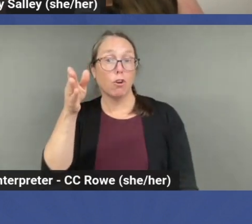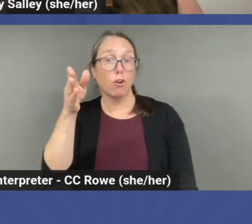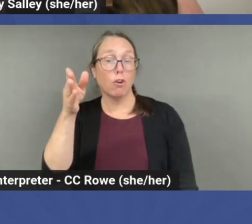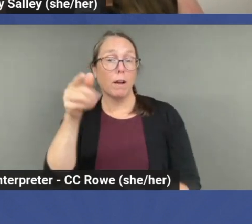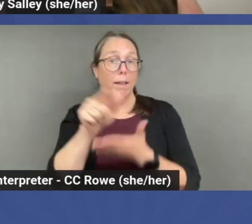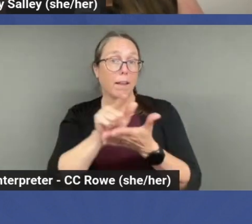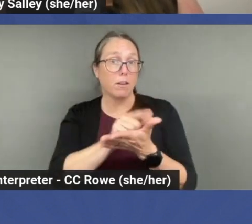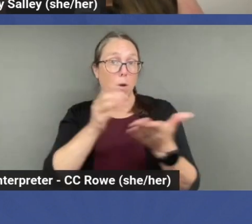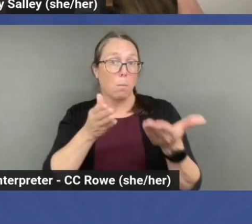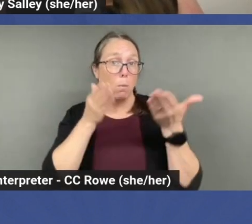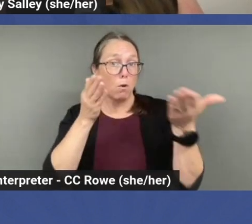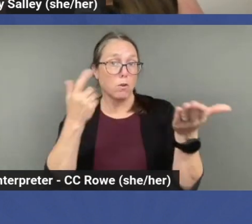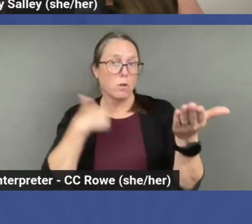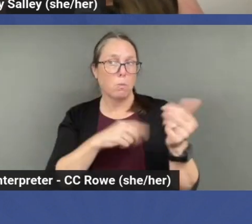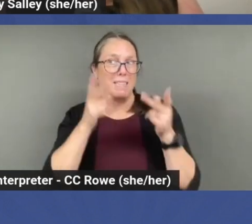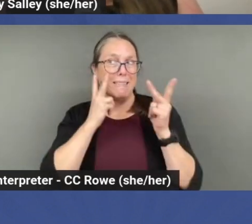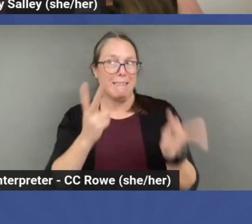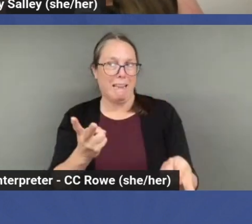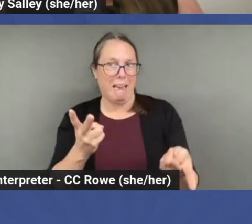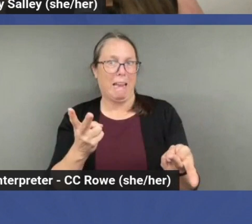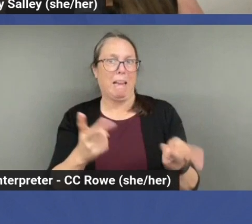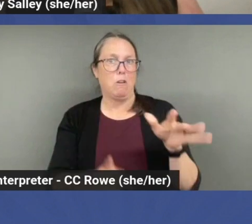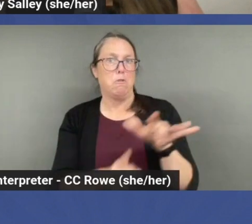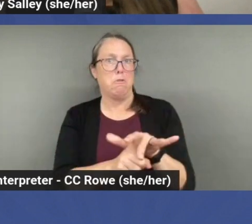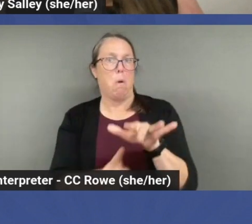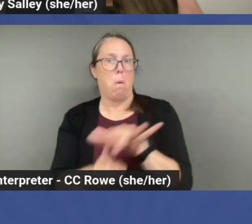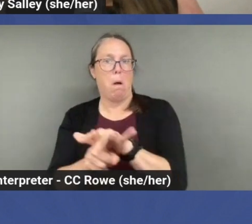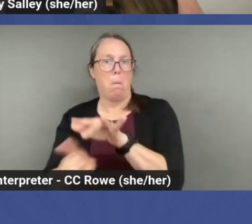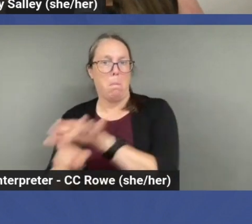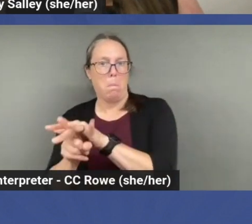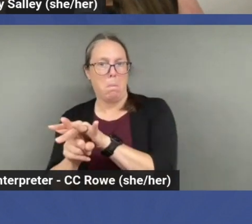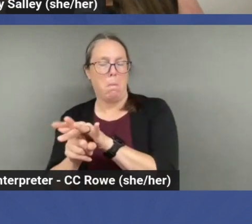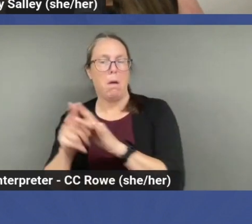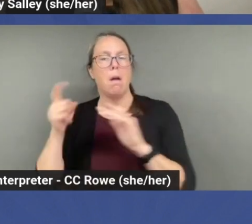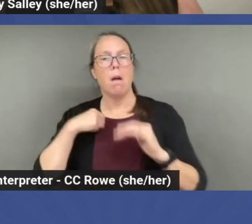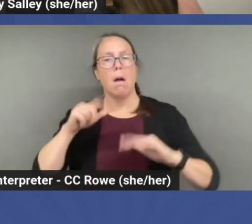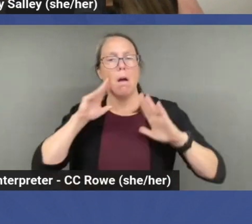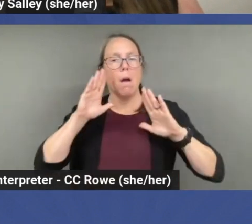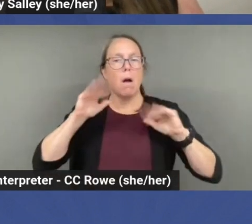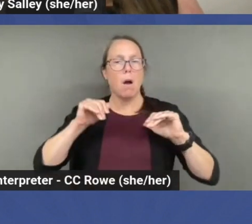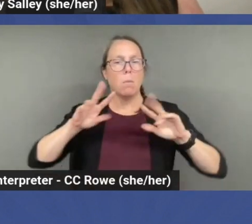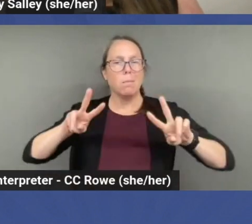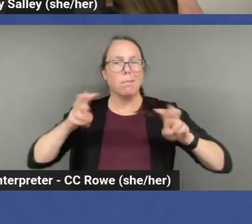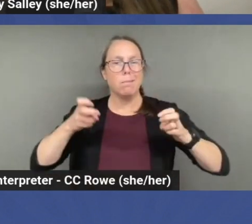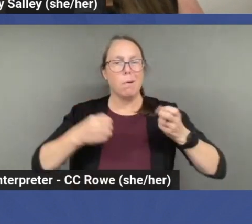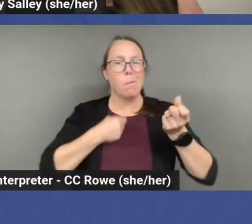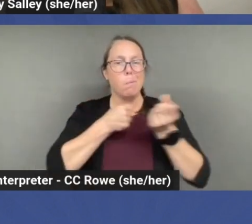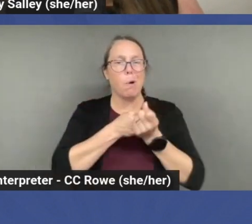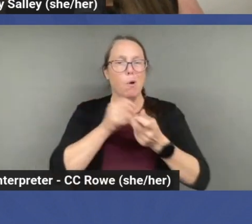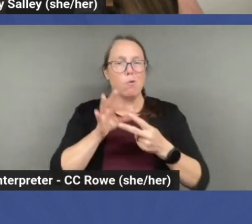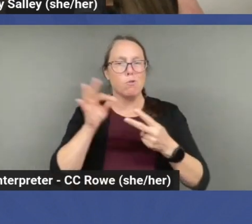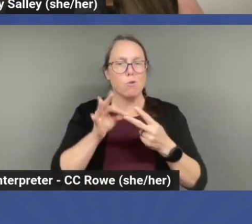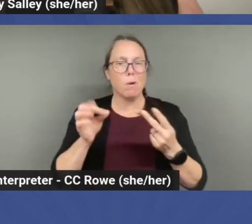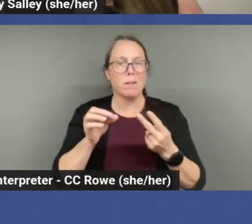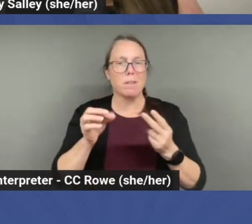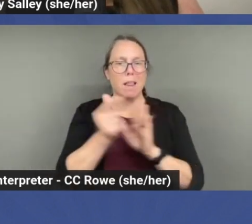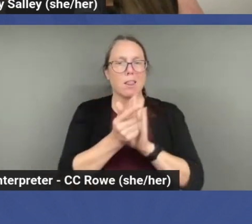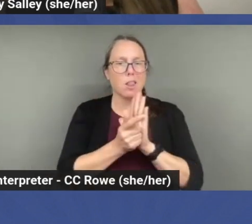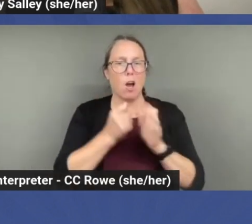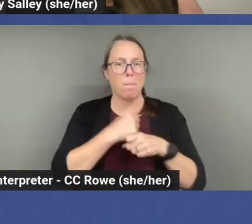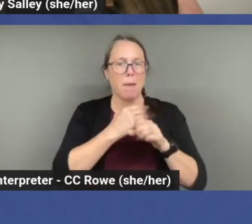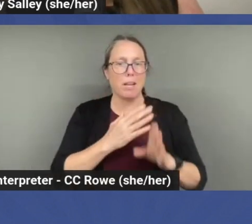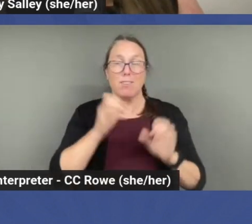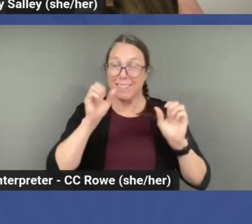legislative proposals that we're seeing coming down the pipeline. I hope that, quote unquote pro-choice lawmakers can really get behind